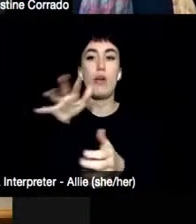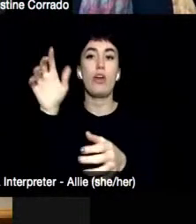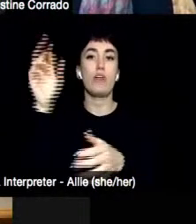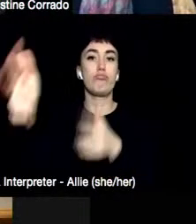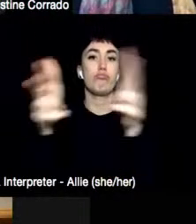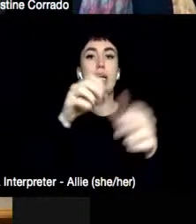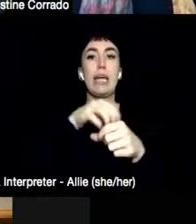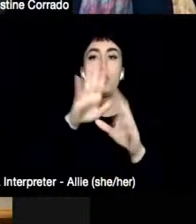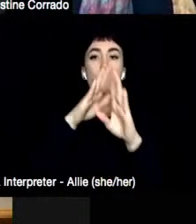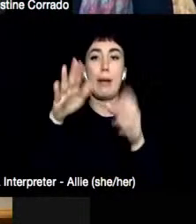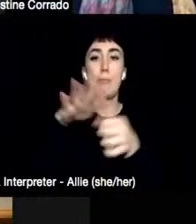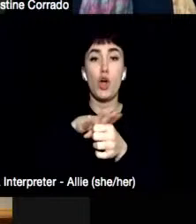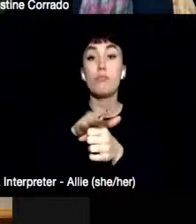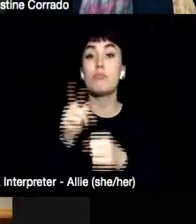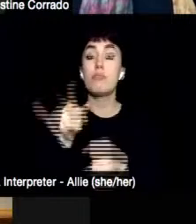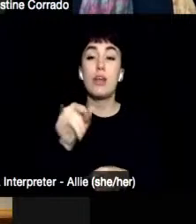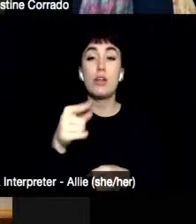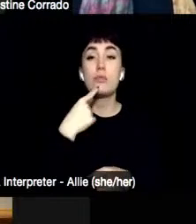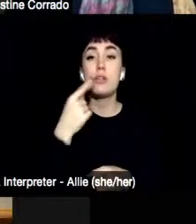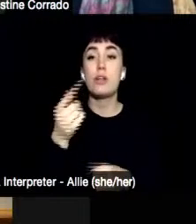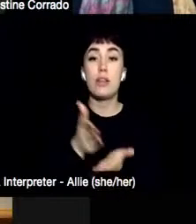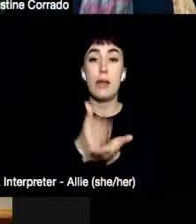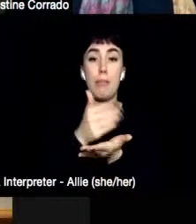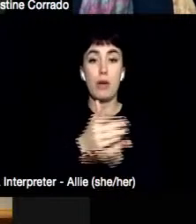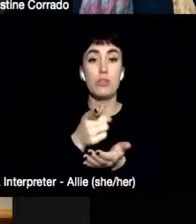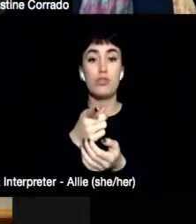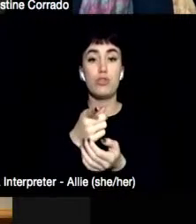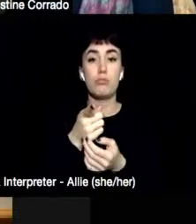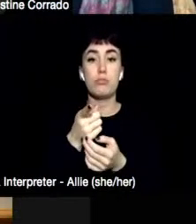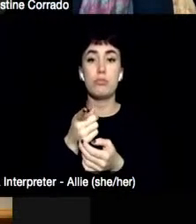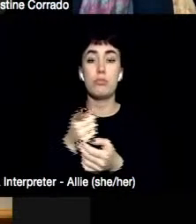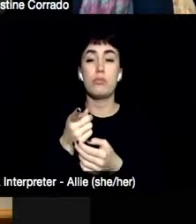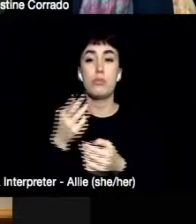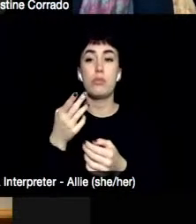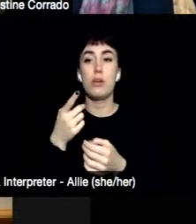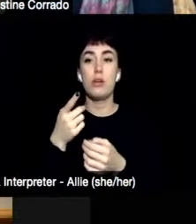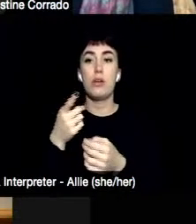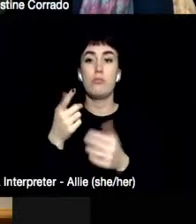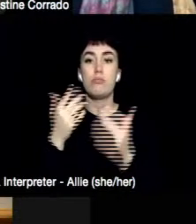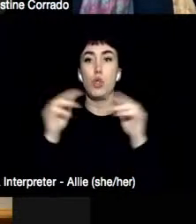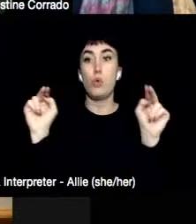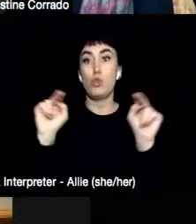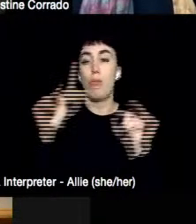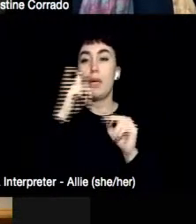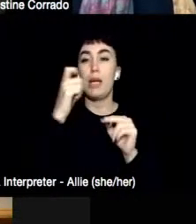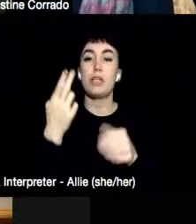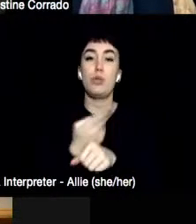neighborhood. And as you said, this is budget neutral because I'm using our asset forfeiture account.